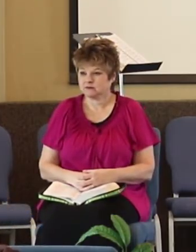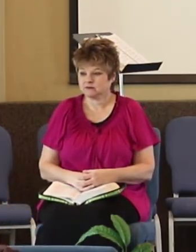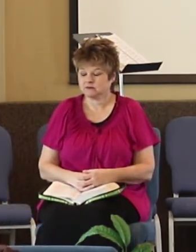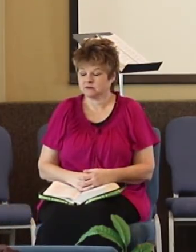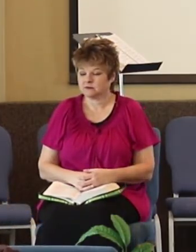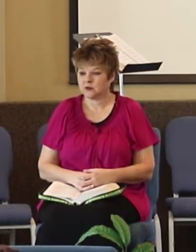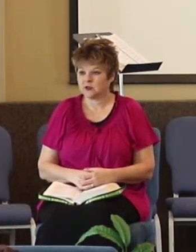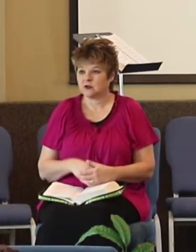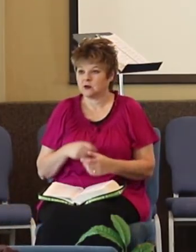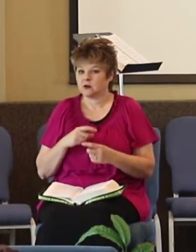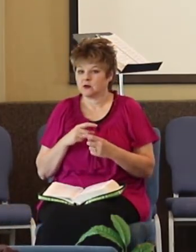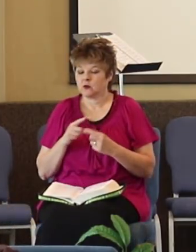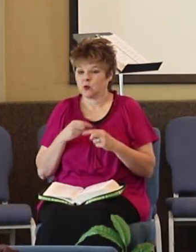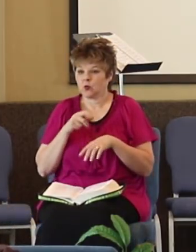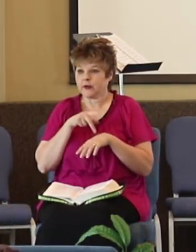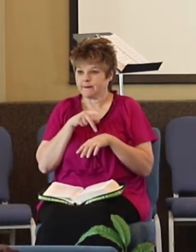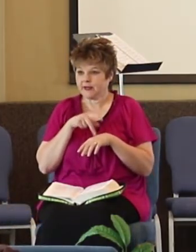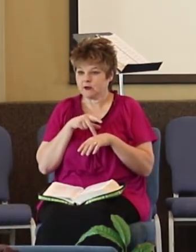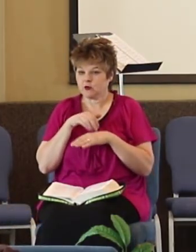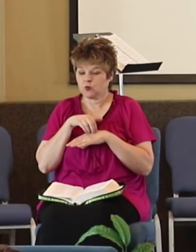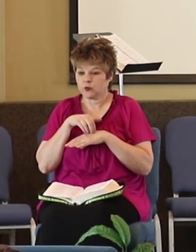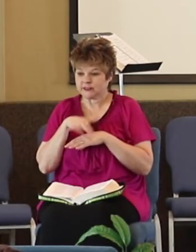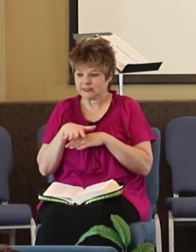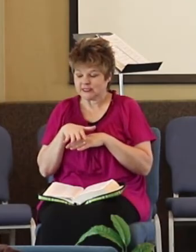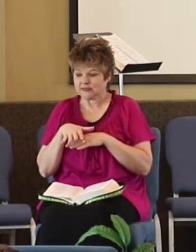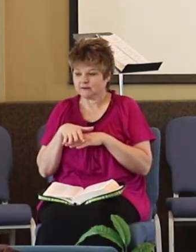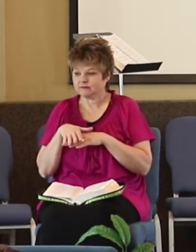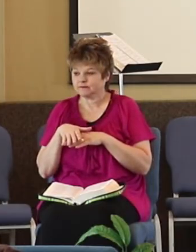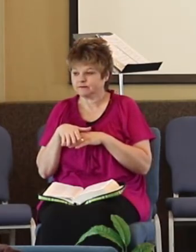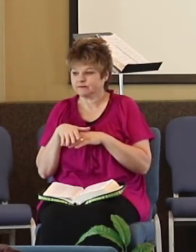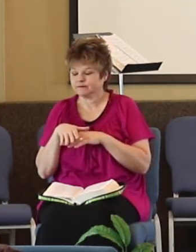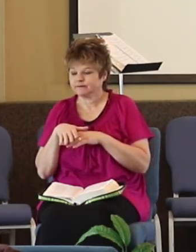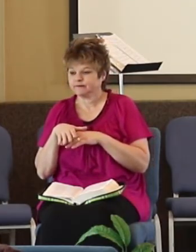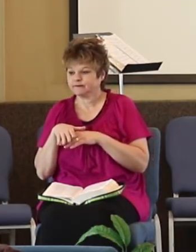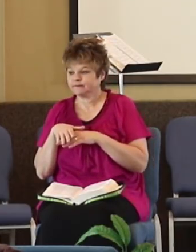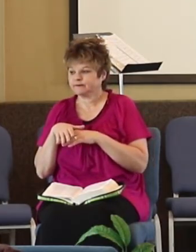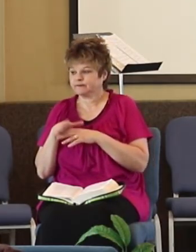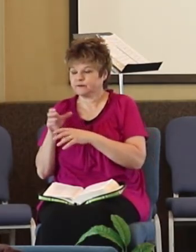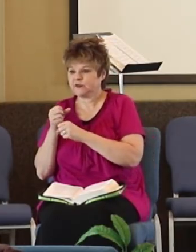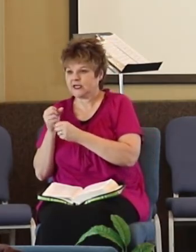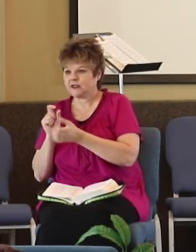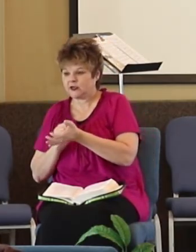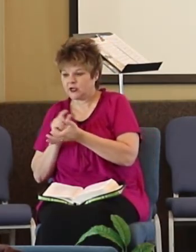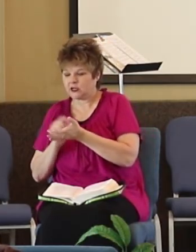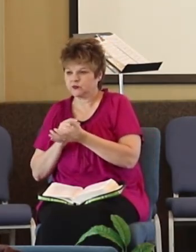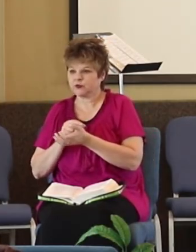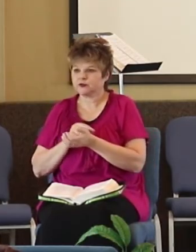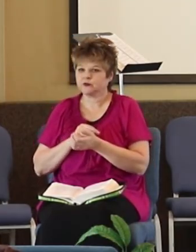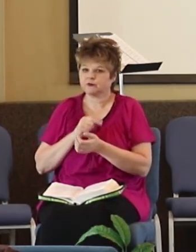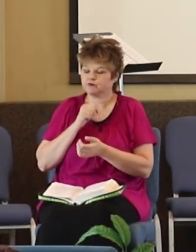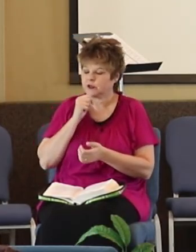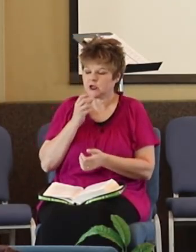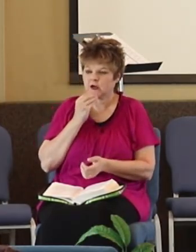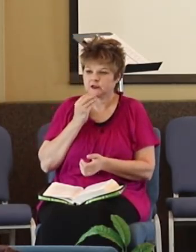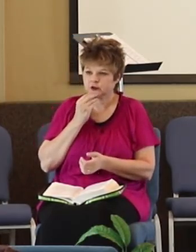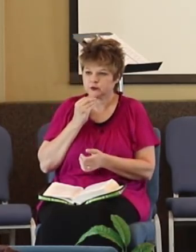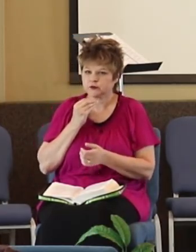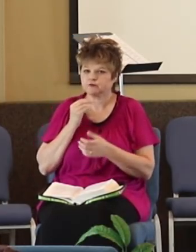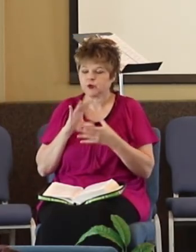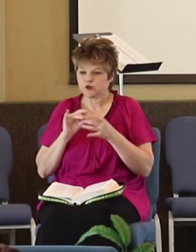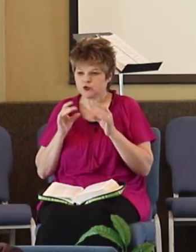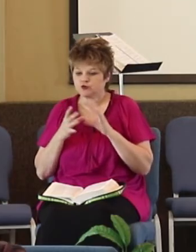When Peter was sent to take the gospel to the Gentiles, and there's a story of Cornelius,